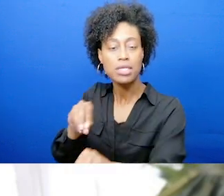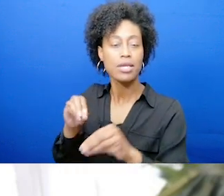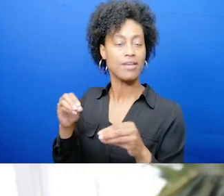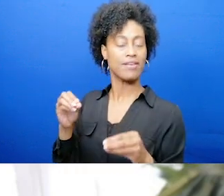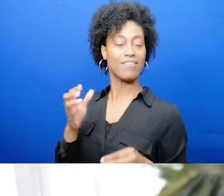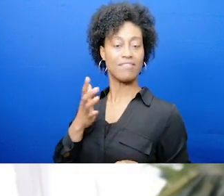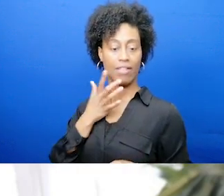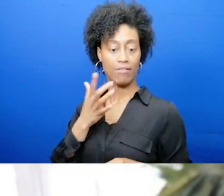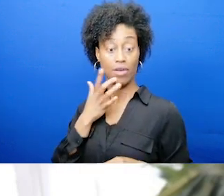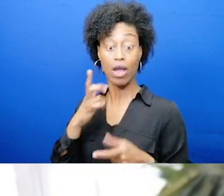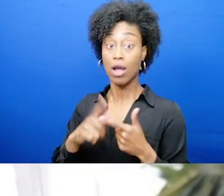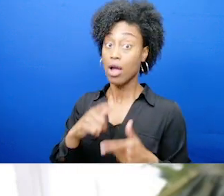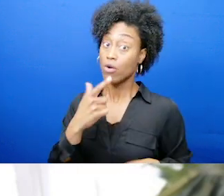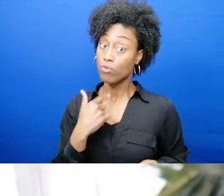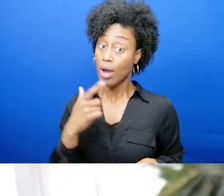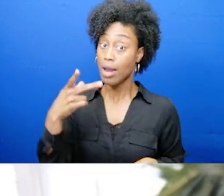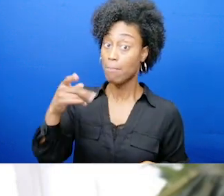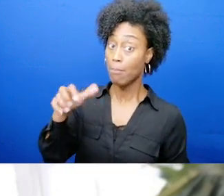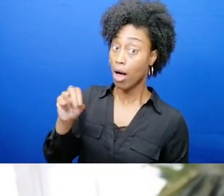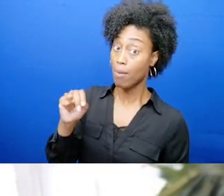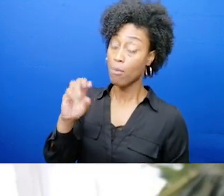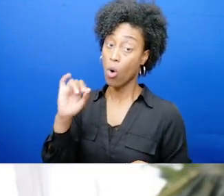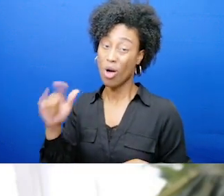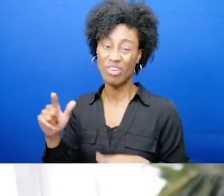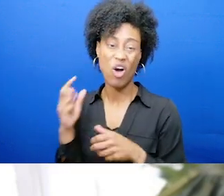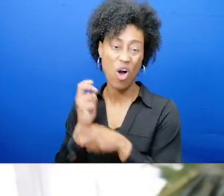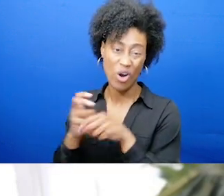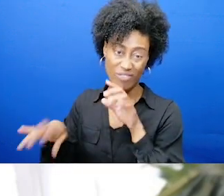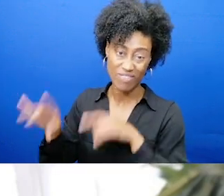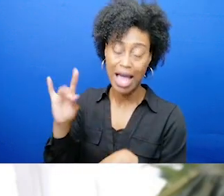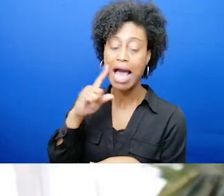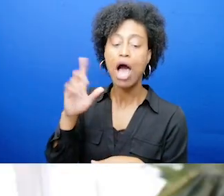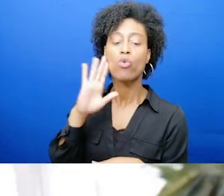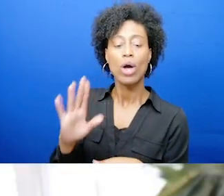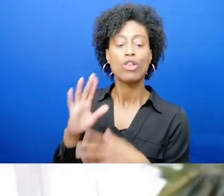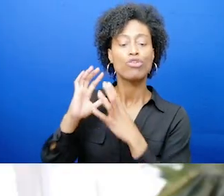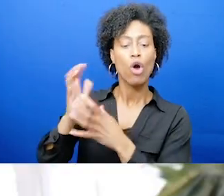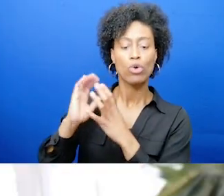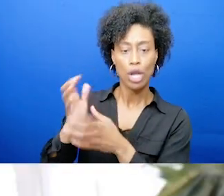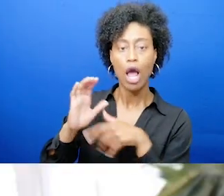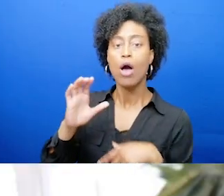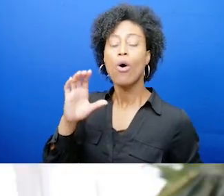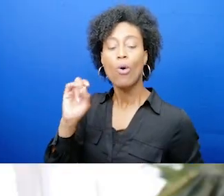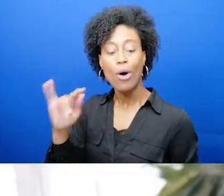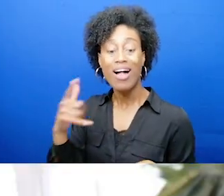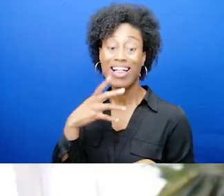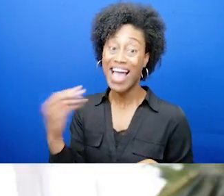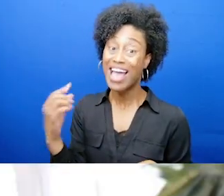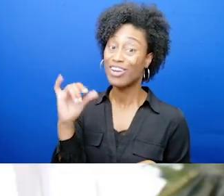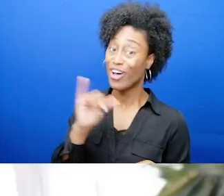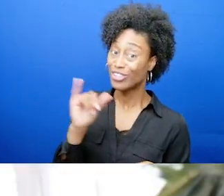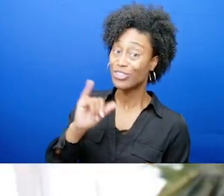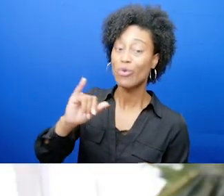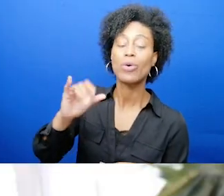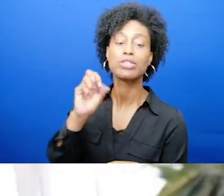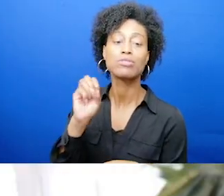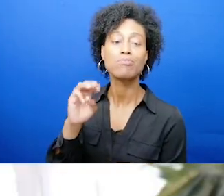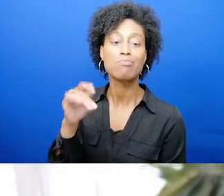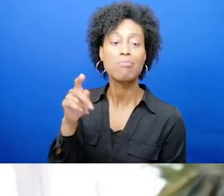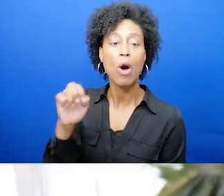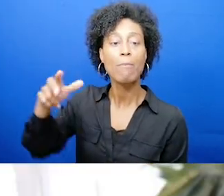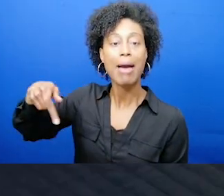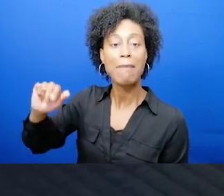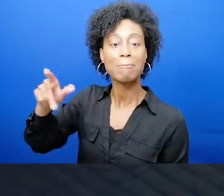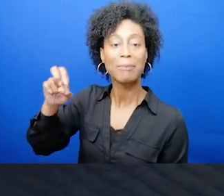isn't always easy to find, I'm using coconut oil paired with smoked paprika to get that signature smoky depth and vibrant color. Let's